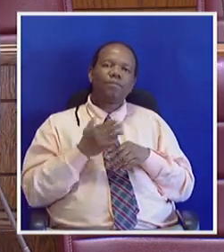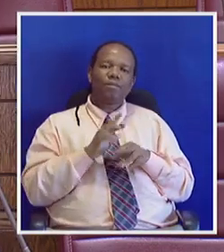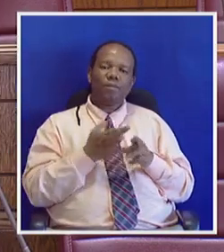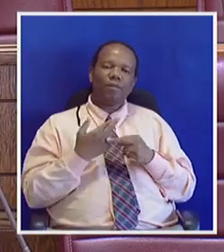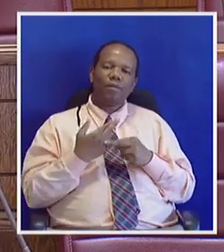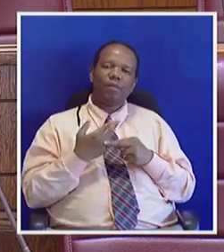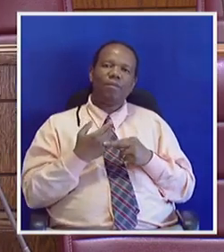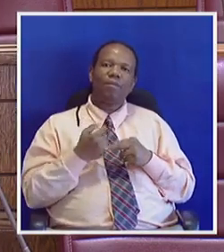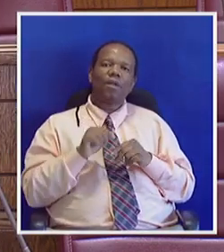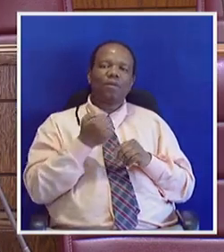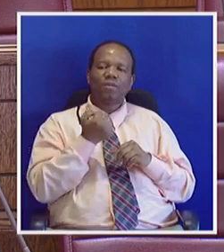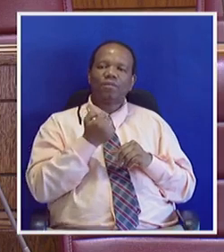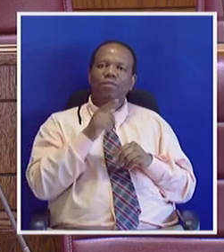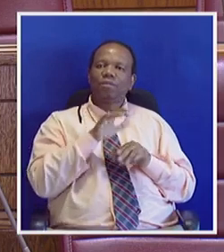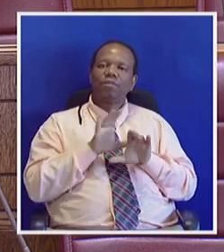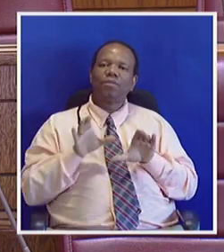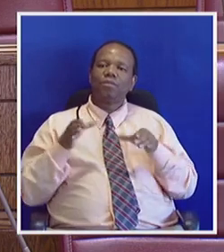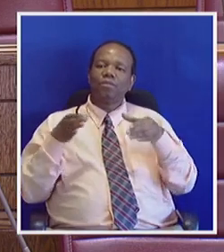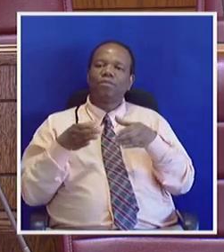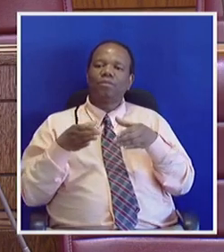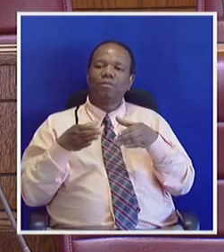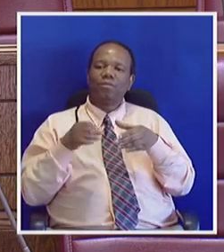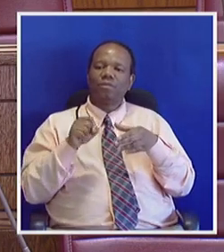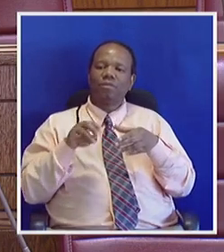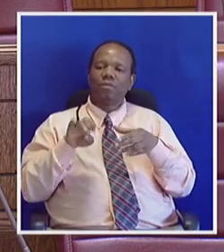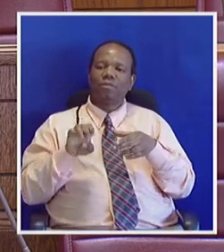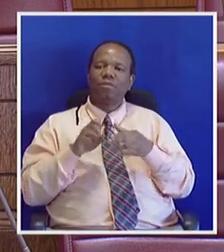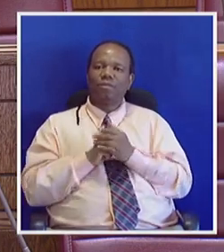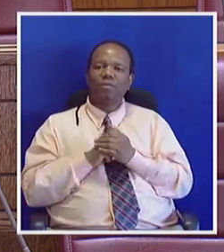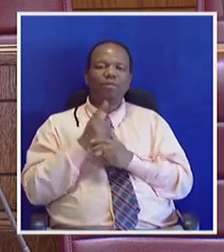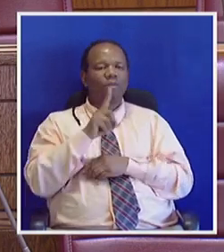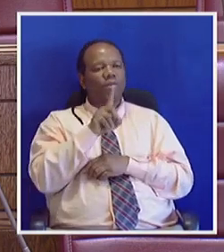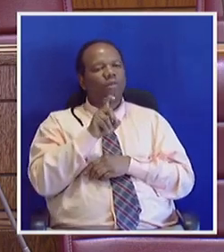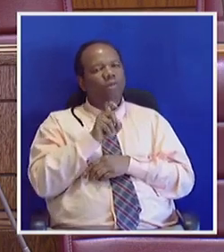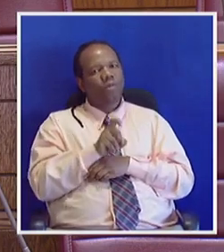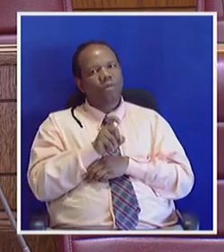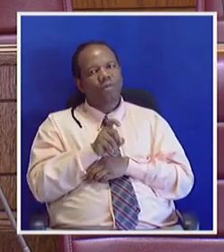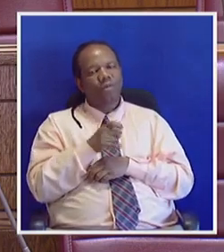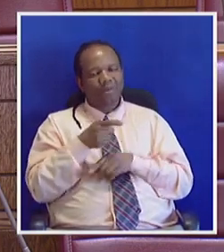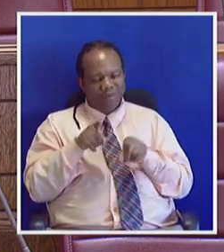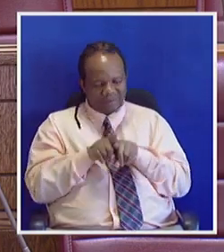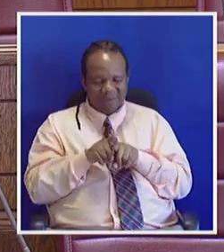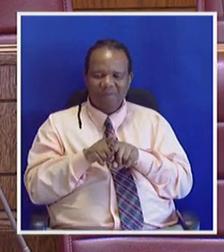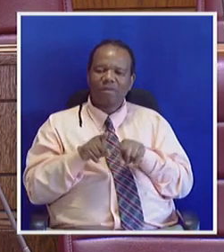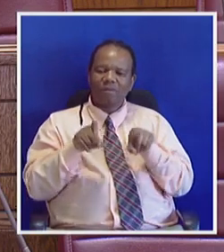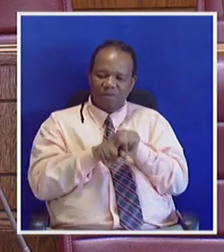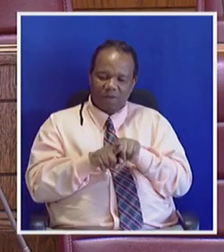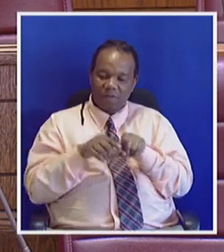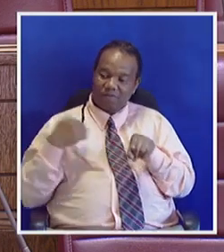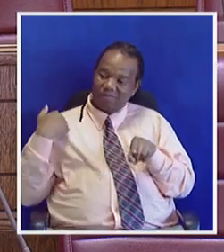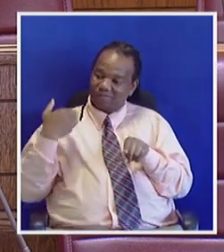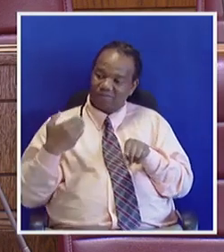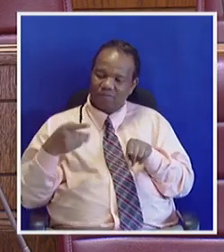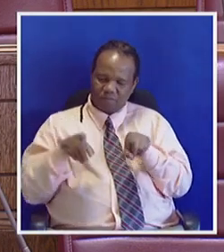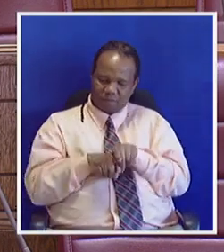Review Committee on State Entities. My question was then, as it is now, some of